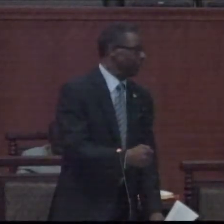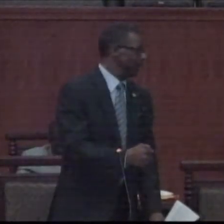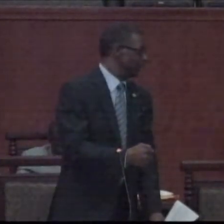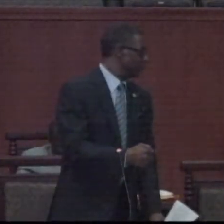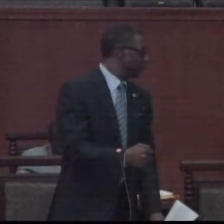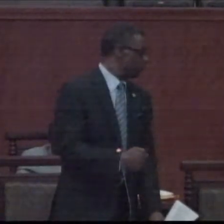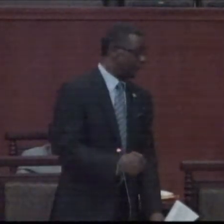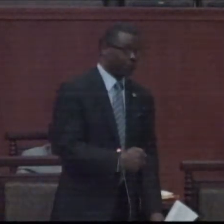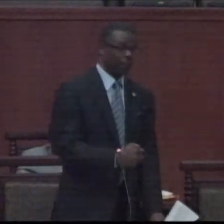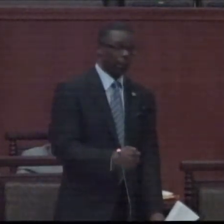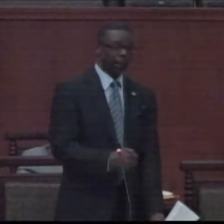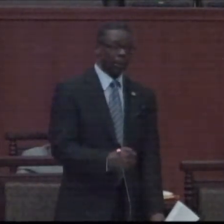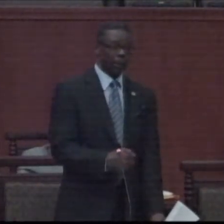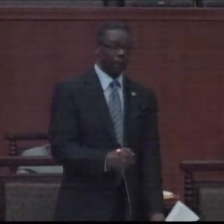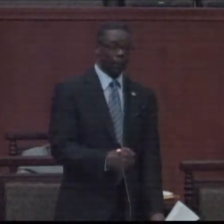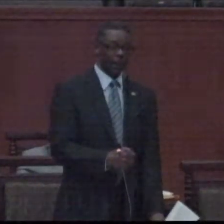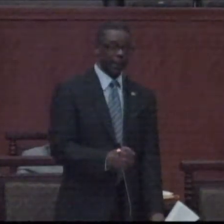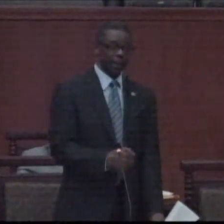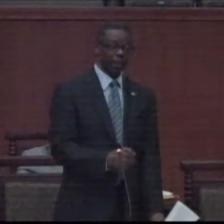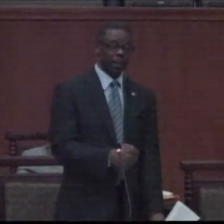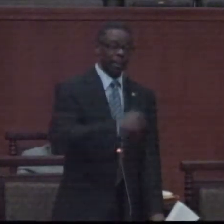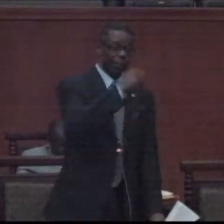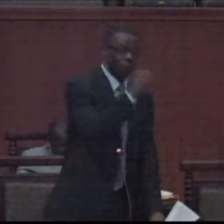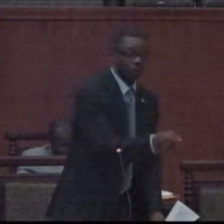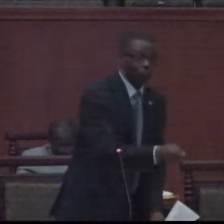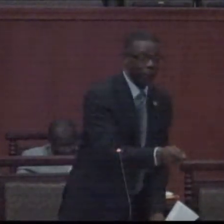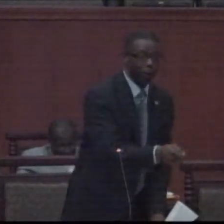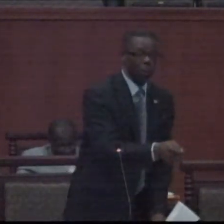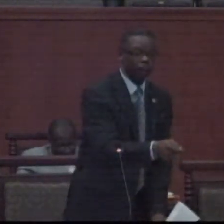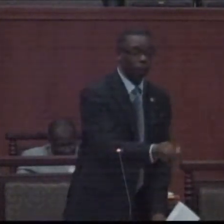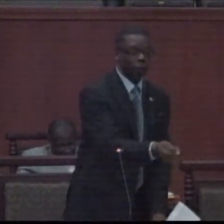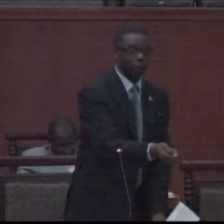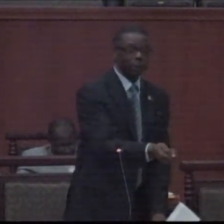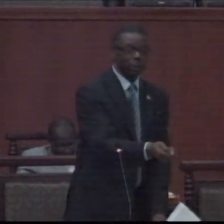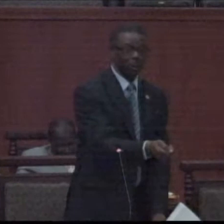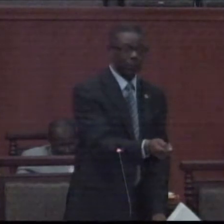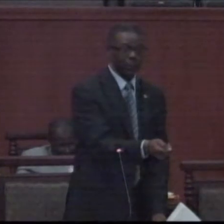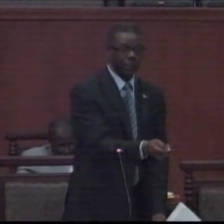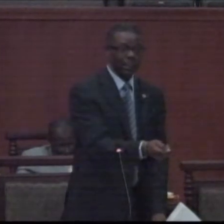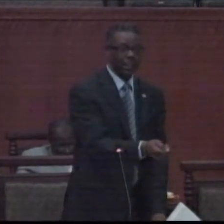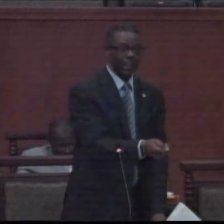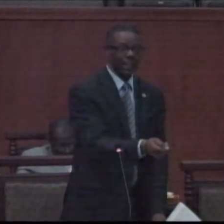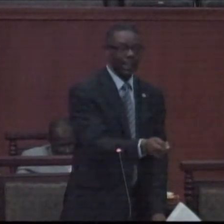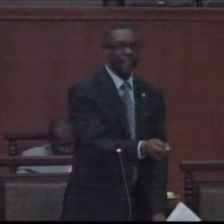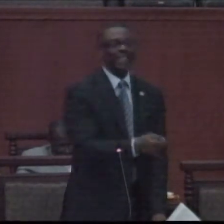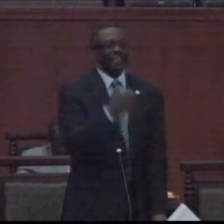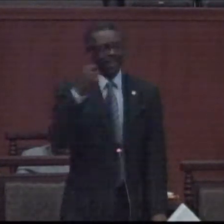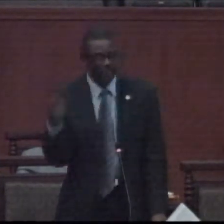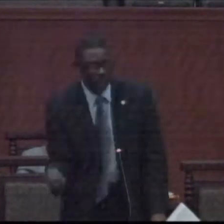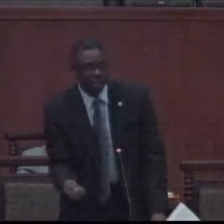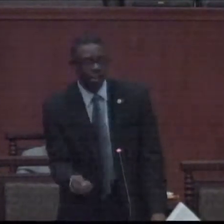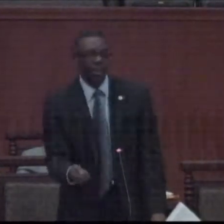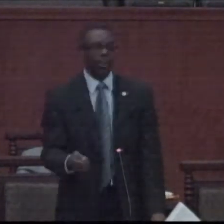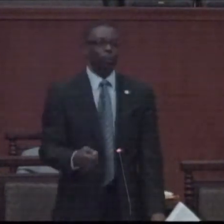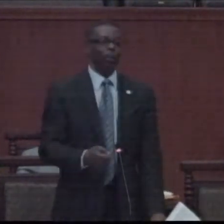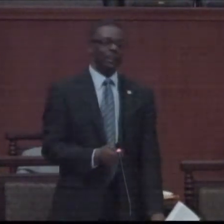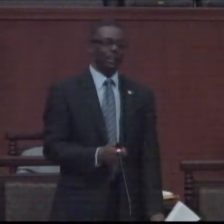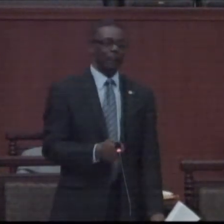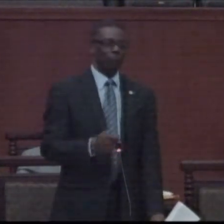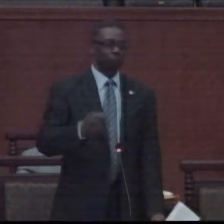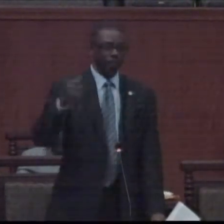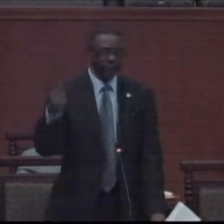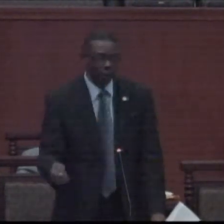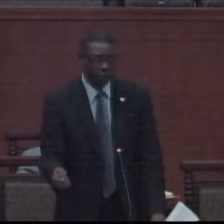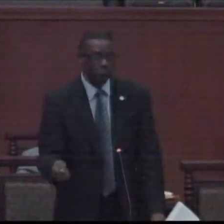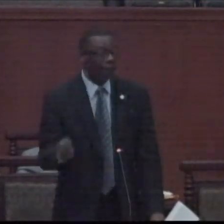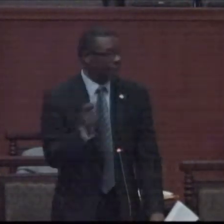way to get somebody to be compliant is to say, when you're going to import, where's your certificate? And then it forces